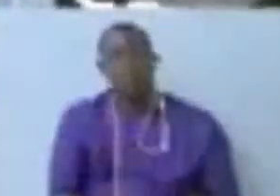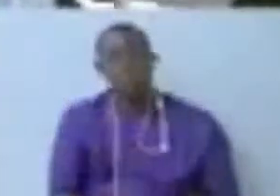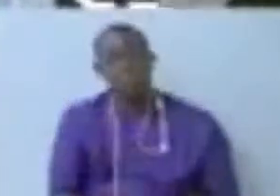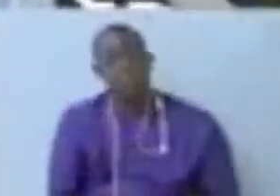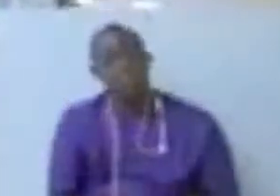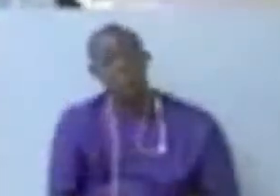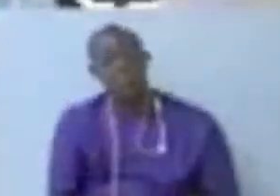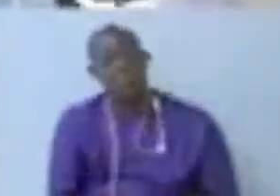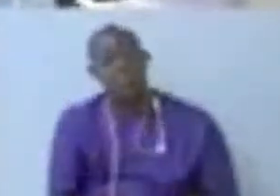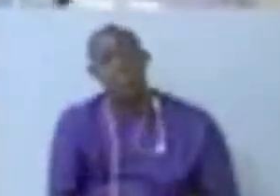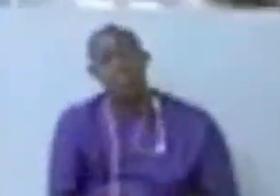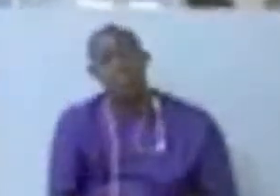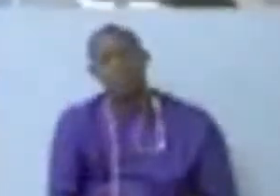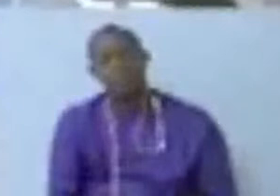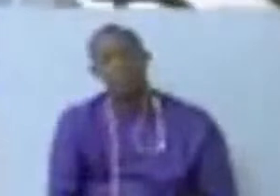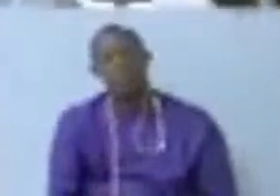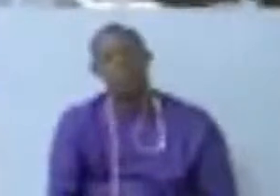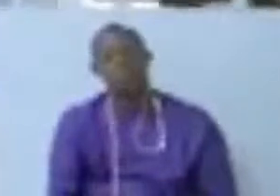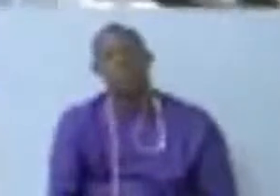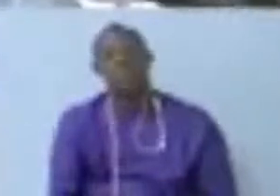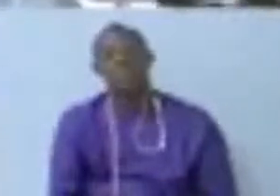Let's look at the transcript.